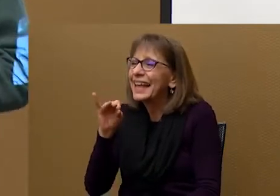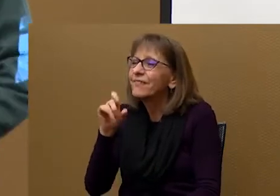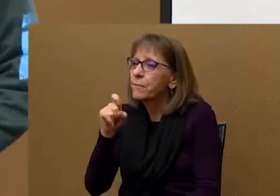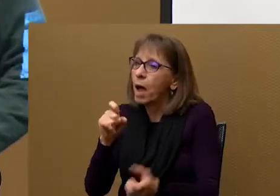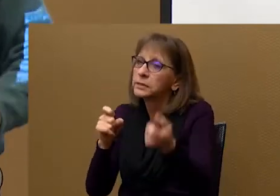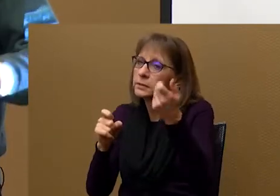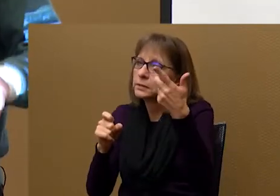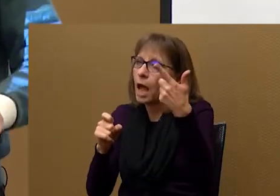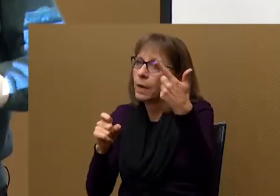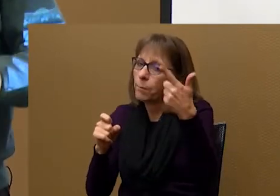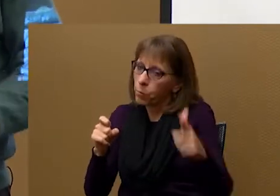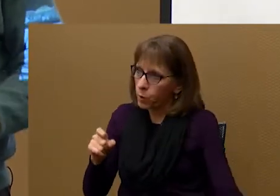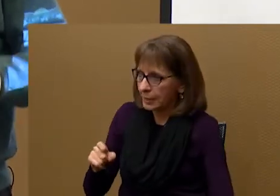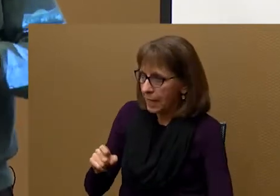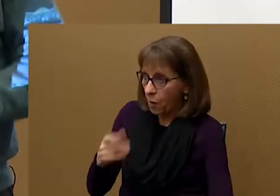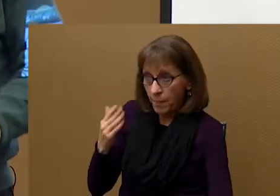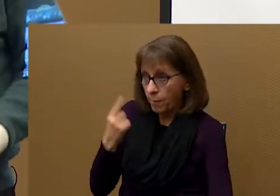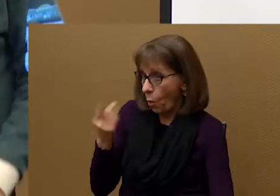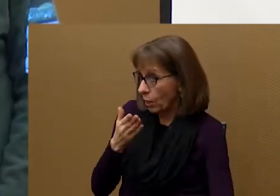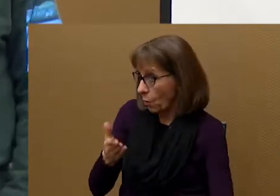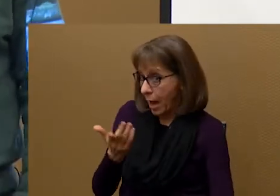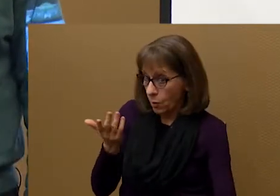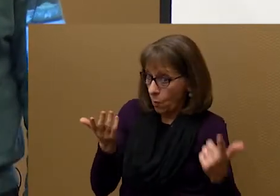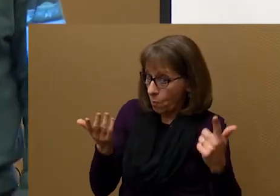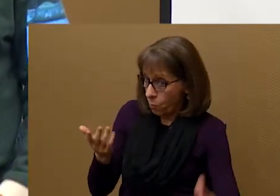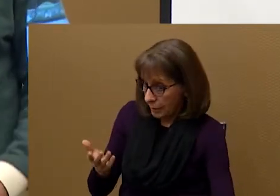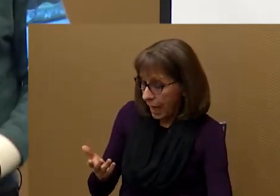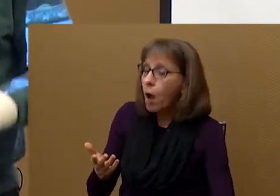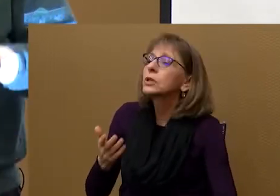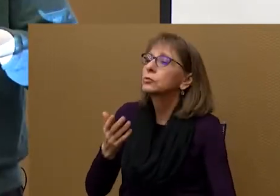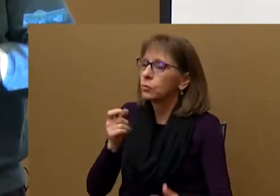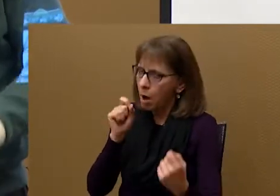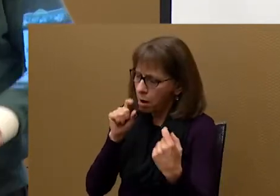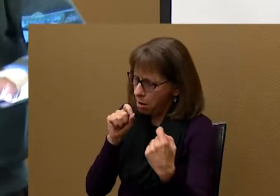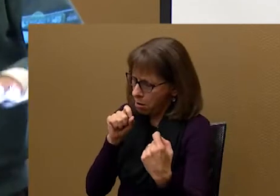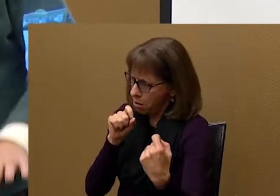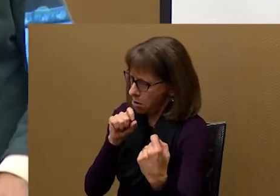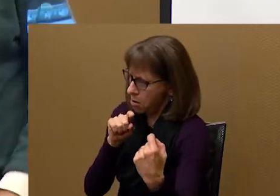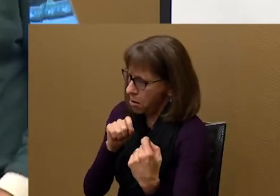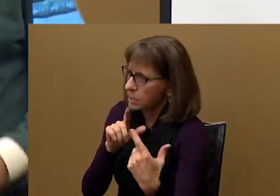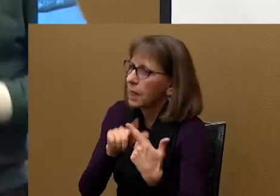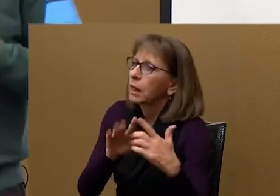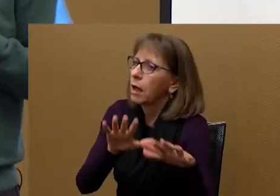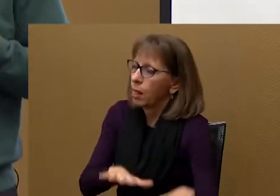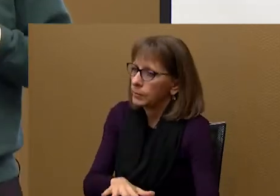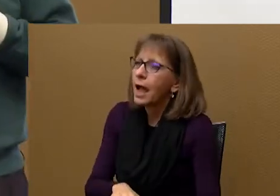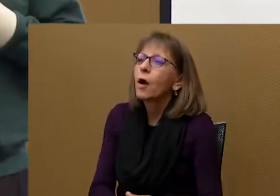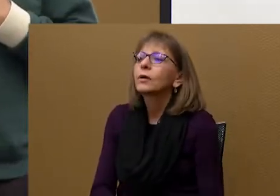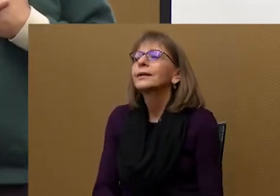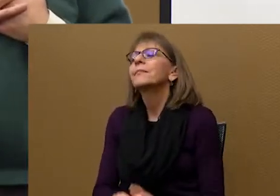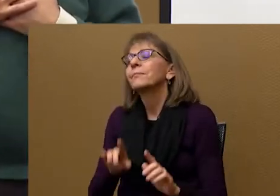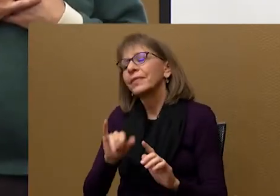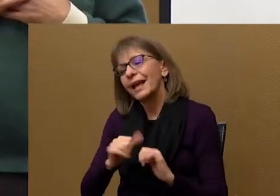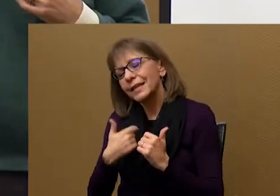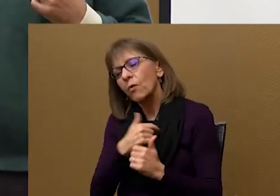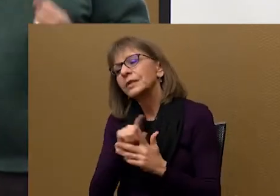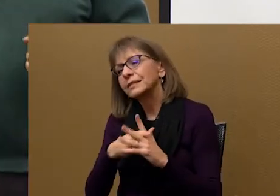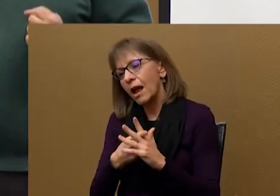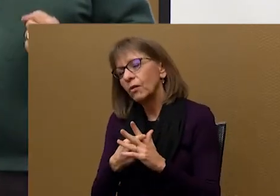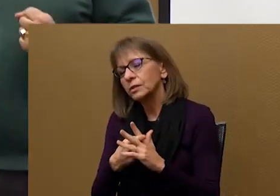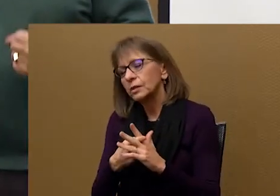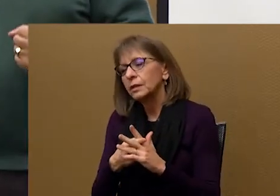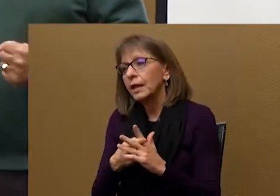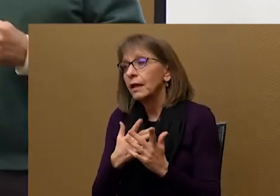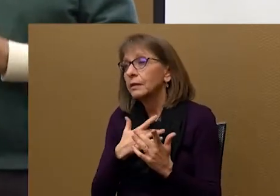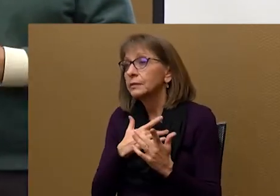to put down the gun, maybe the only way is going to be to empathize, to at least get them to calm down. But that's how we begin. And